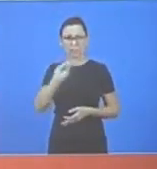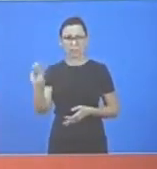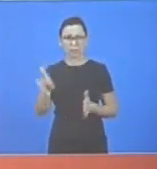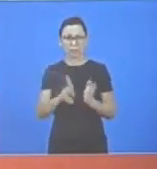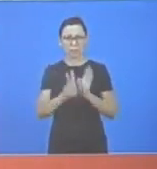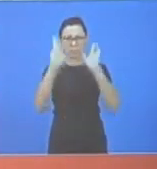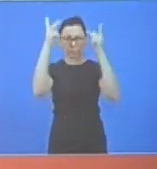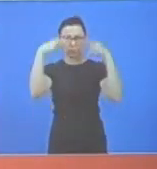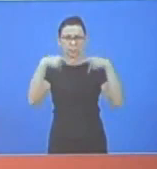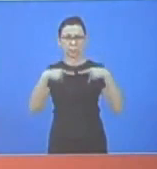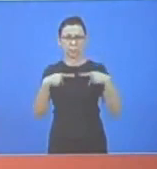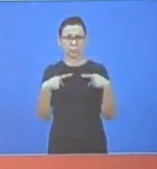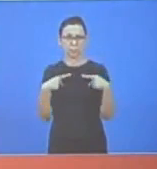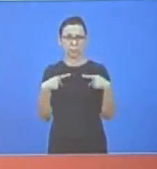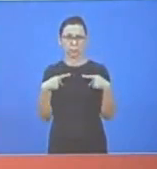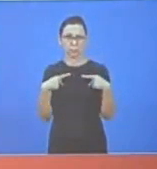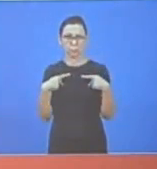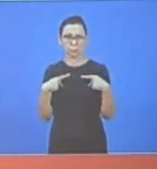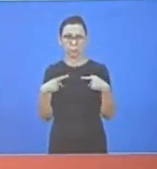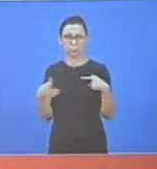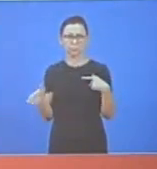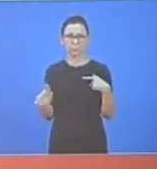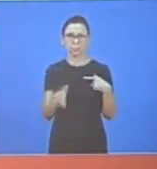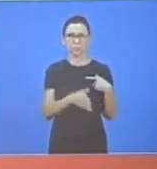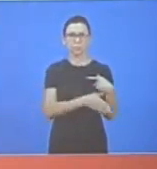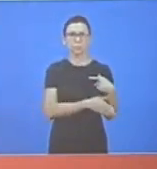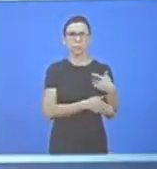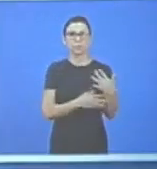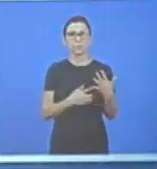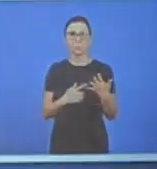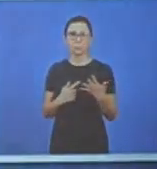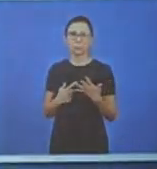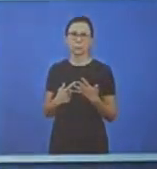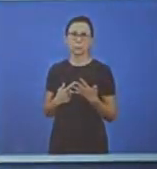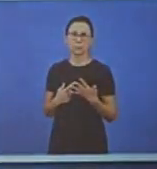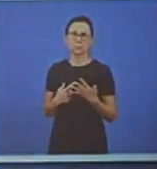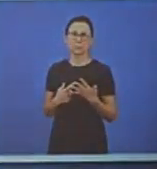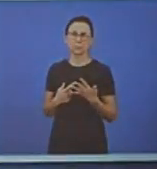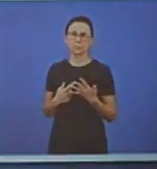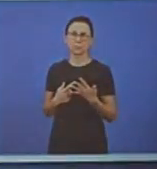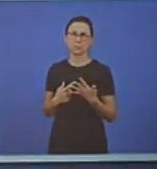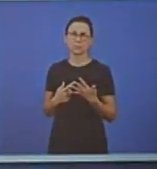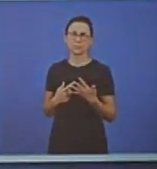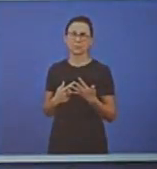Now let's go to the other questions. How many times